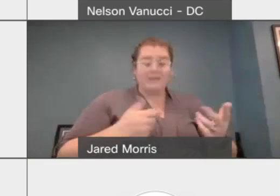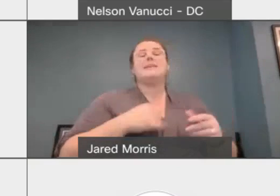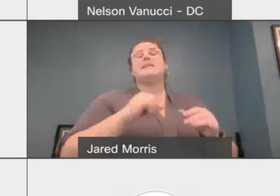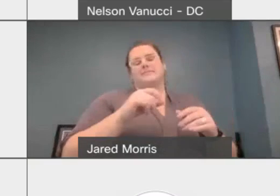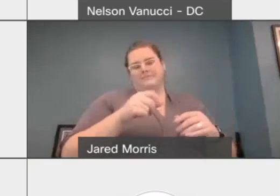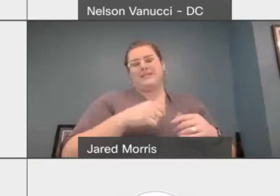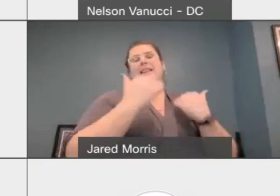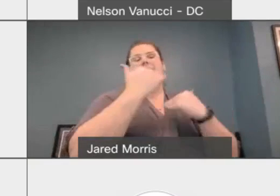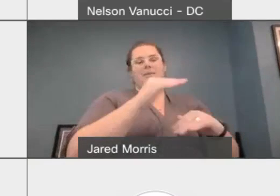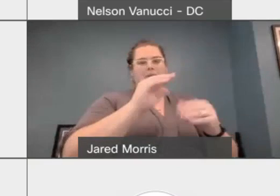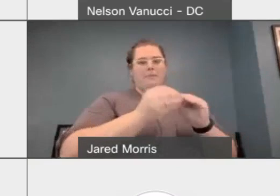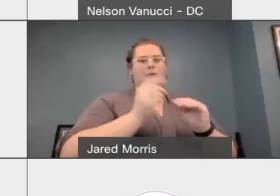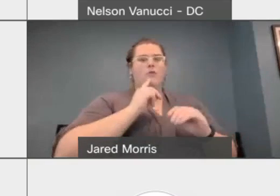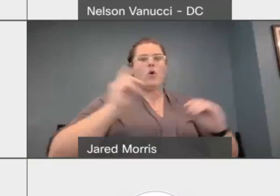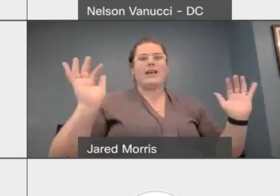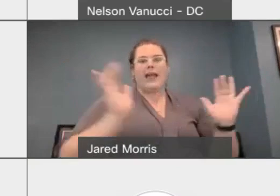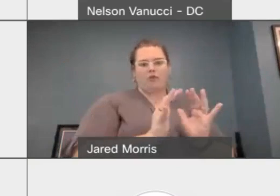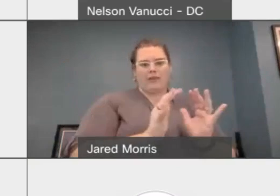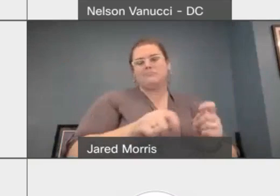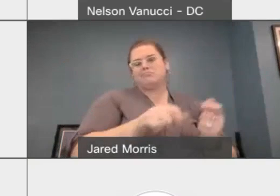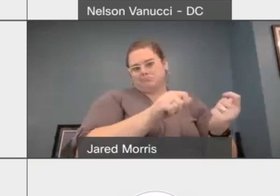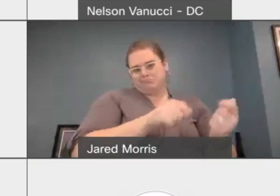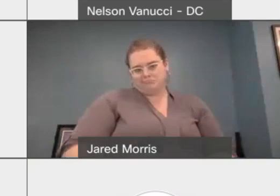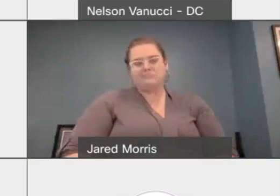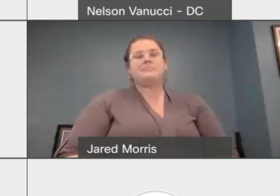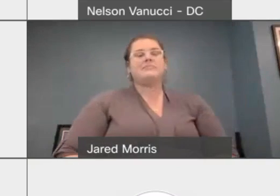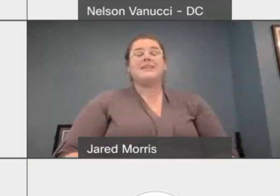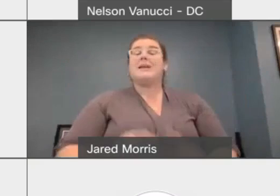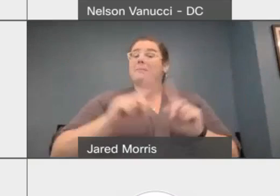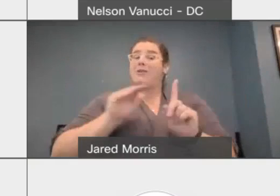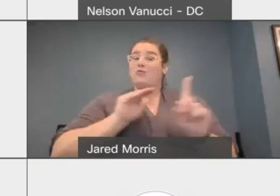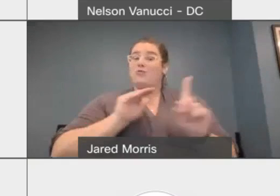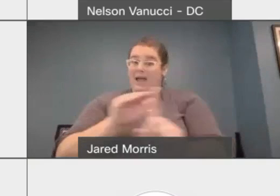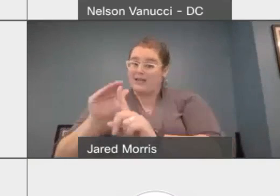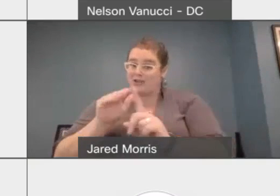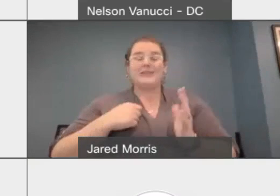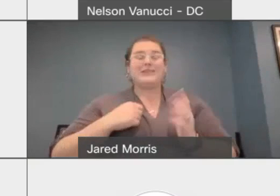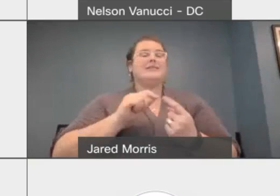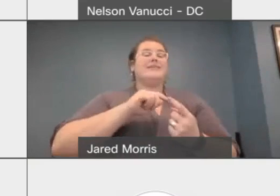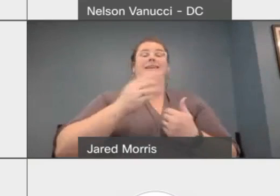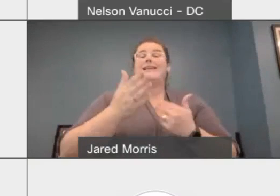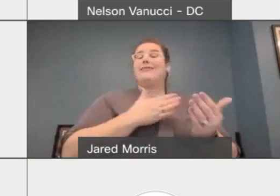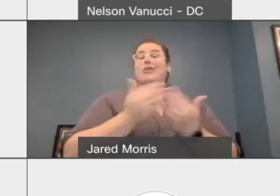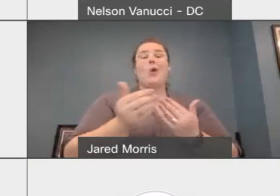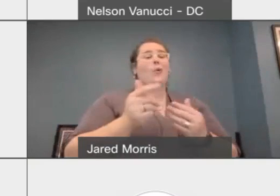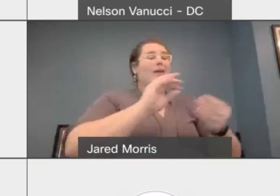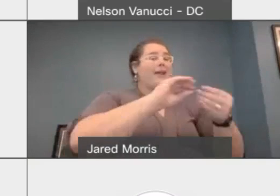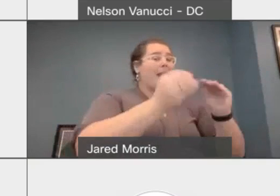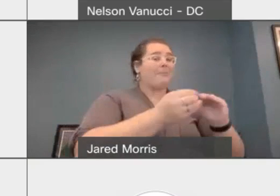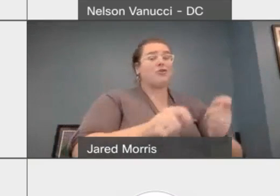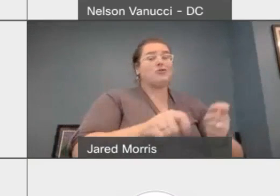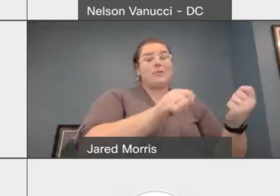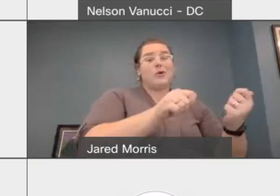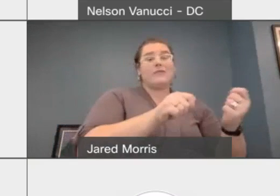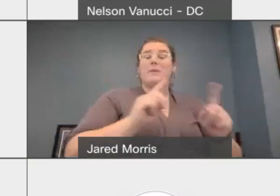remember, even with the size limits removed, when you're having a gathering, your space still